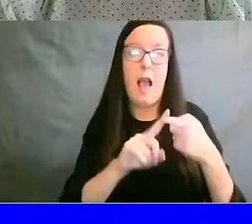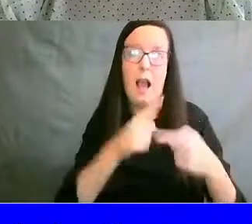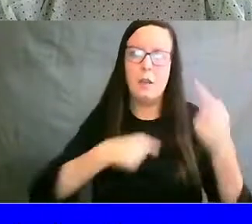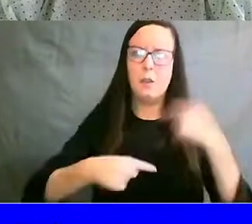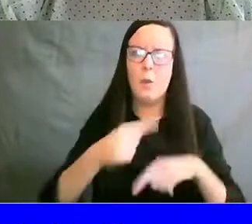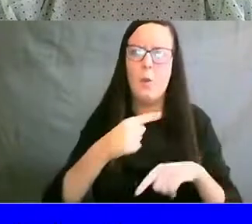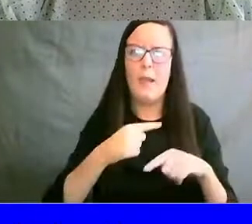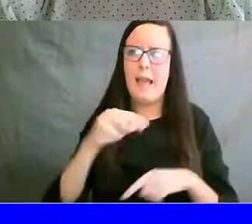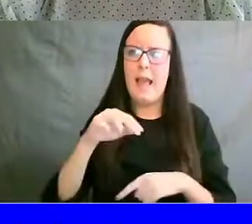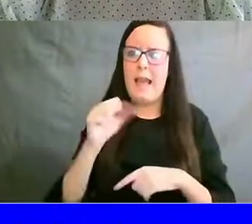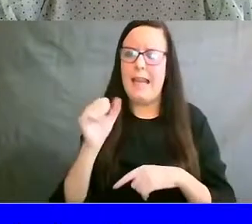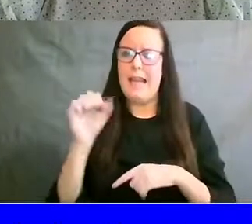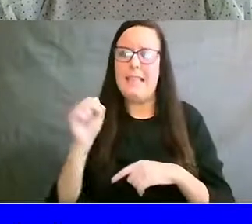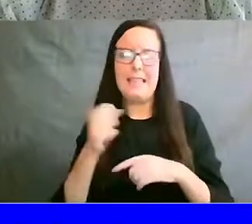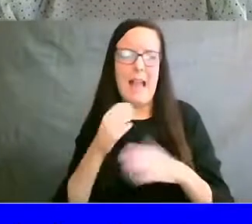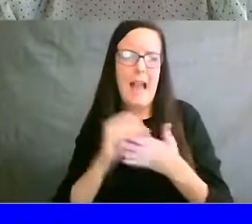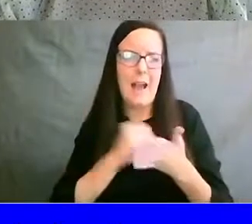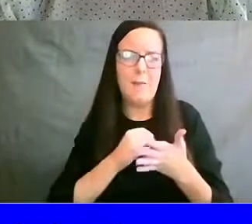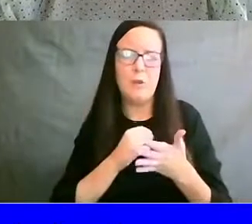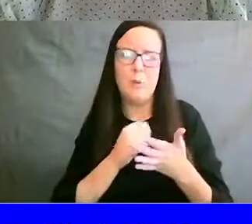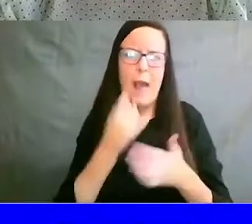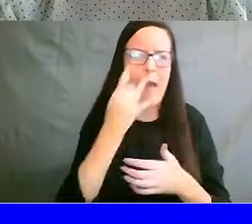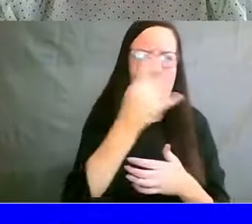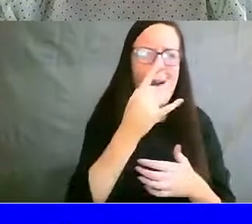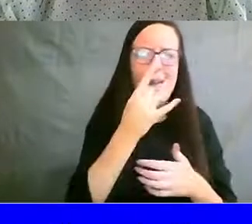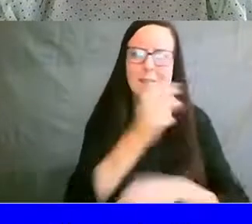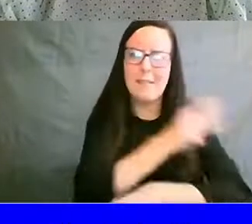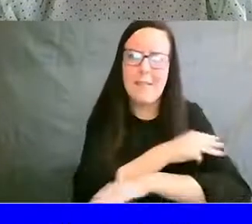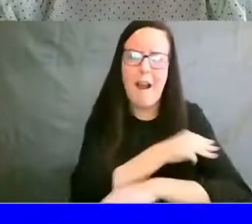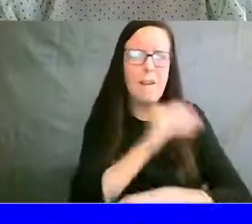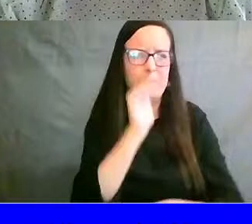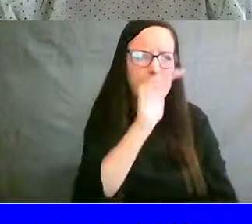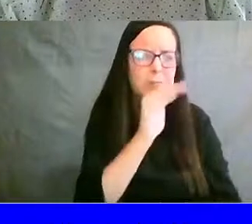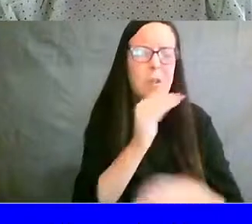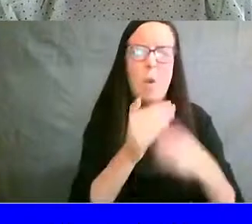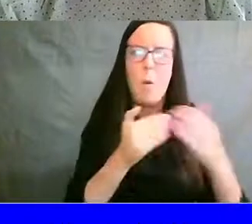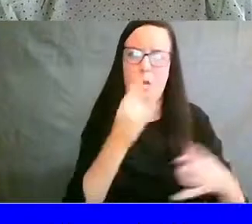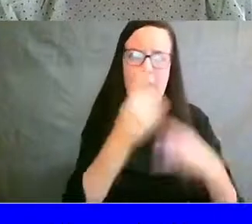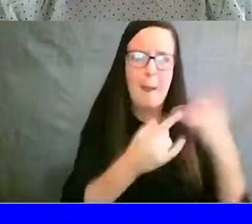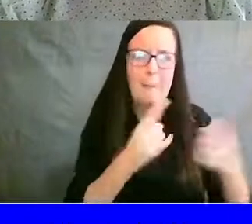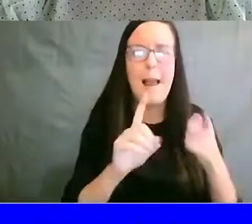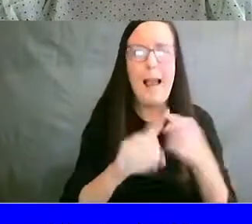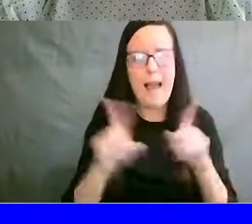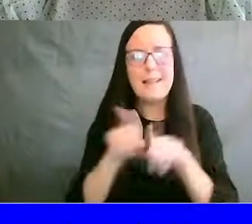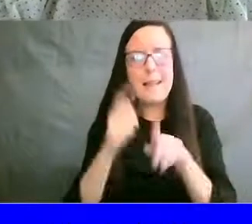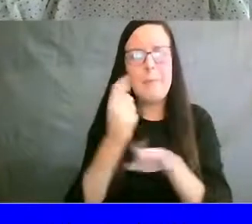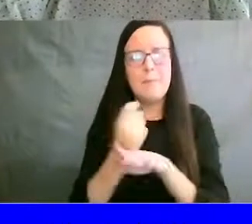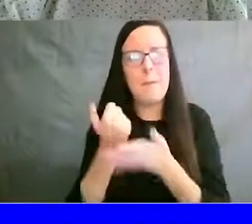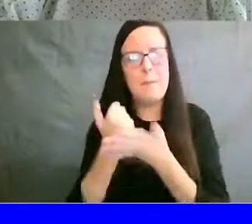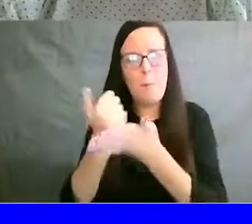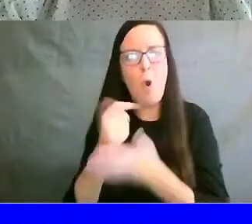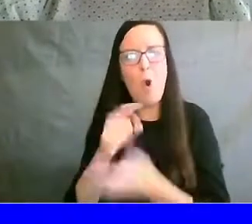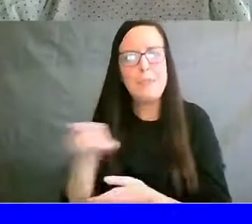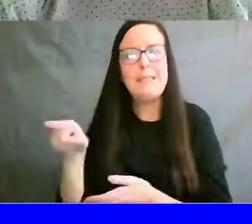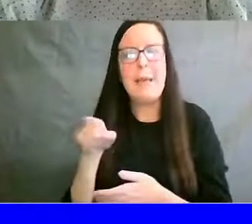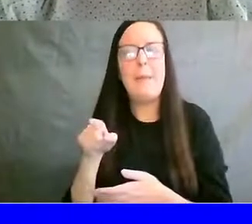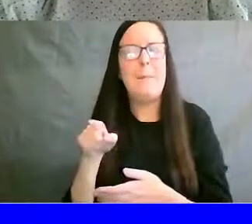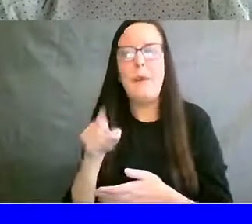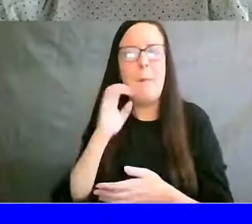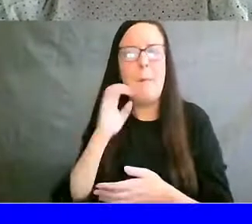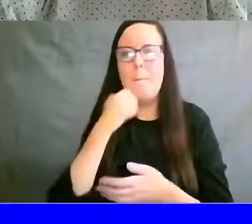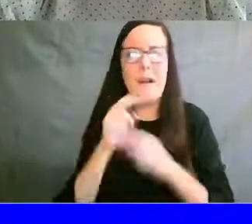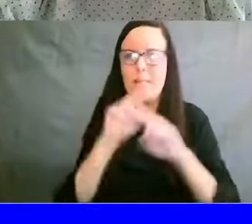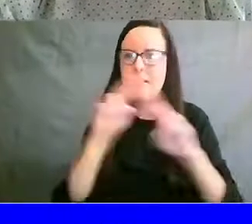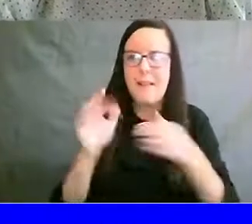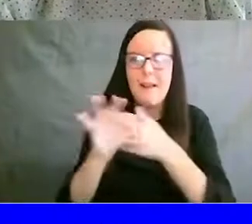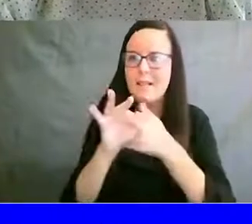on that on his behalf with the guards. And we also had to support him to access temporary accommodation, for it was no longer safe for him to remain